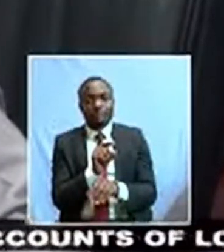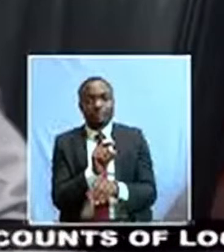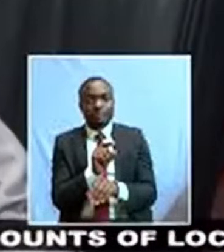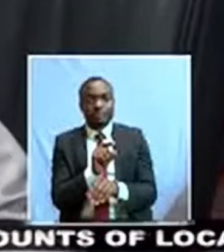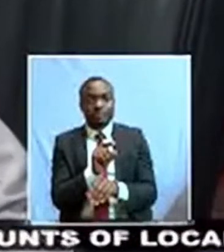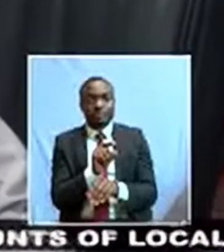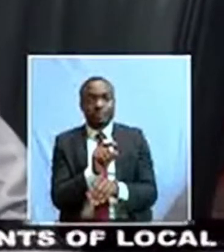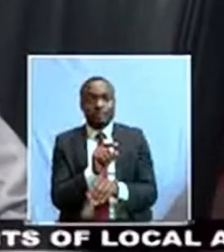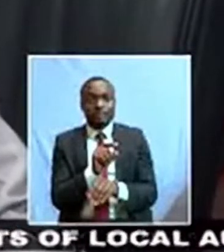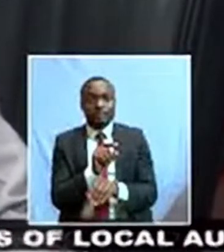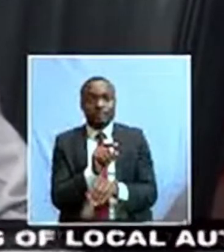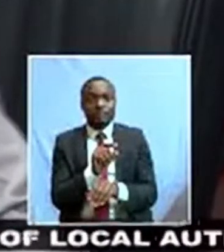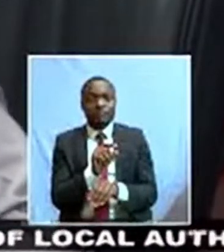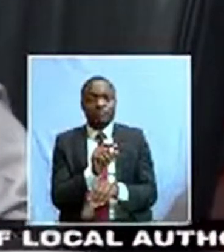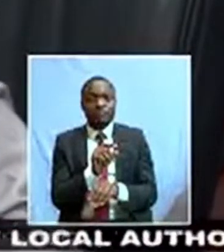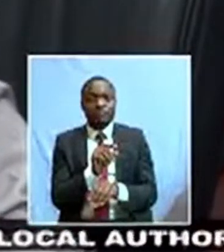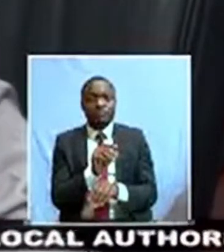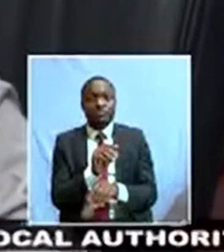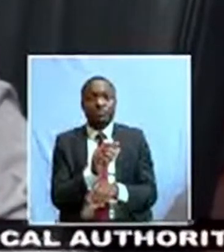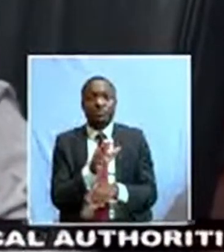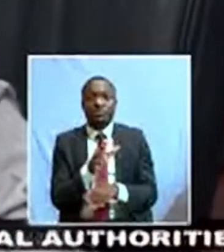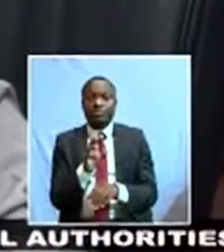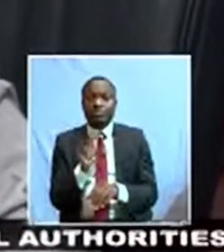mourners shelter. So